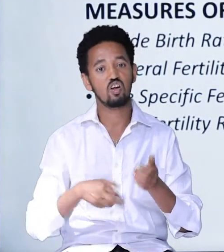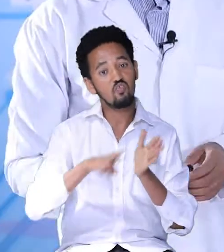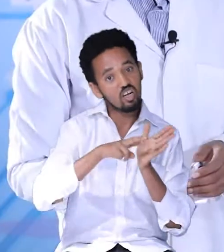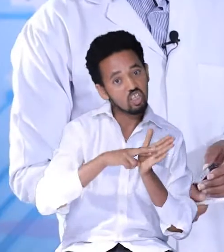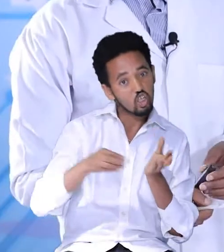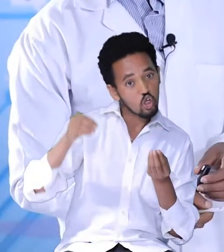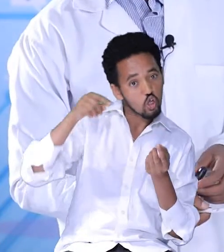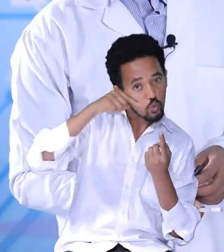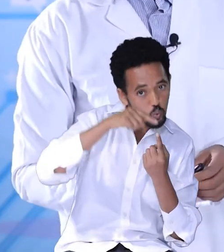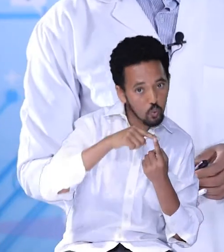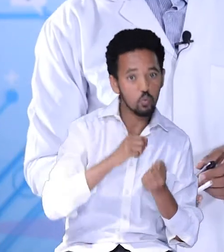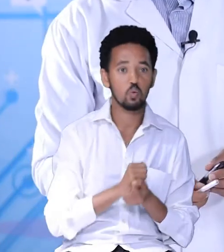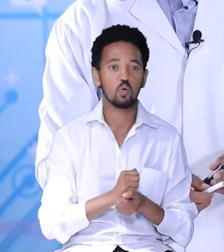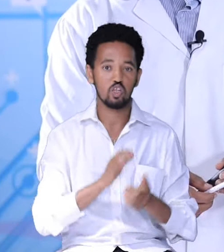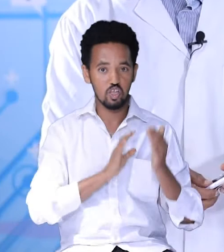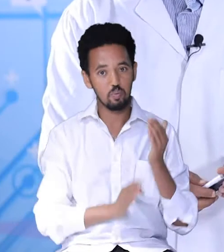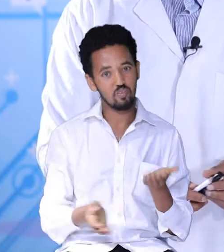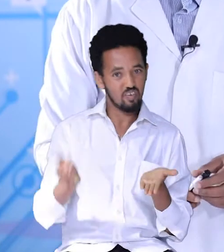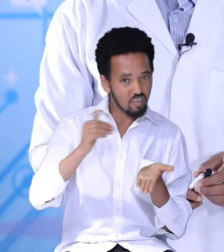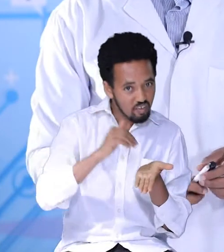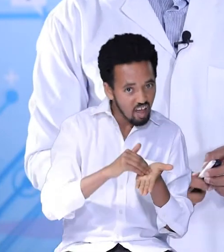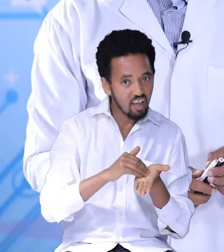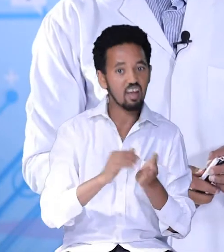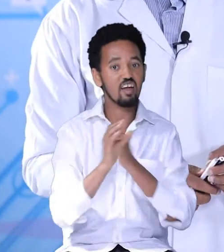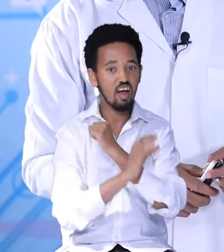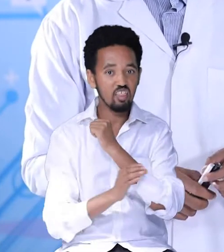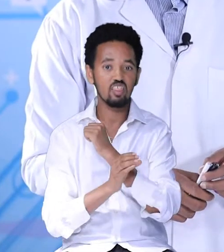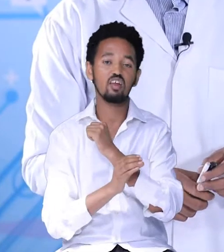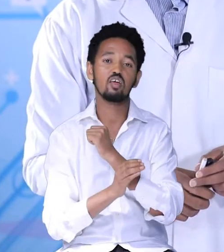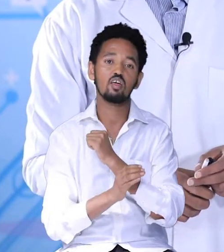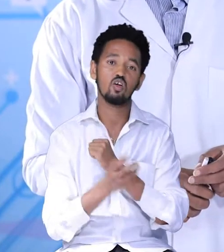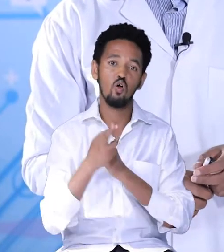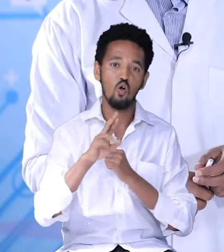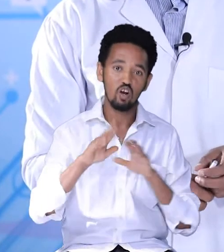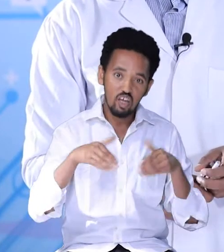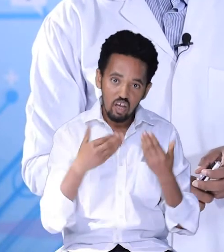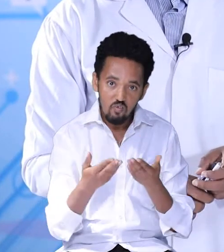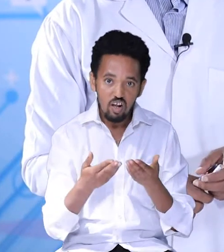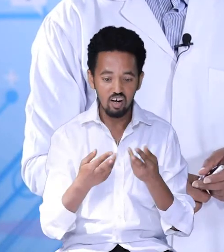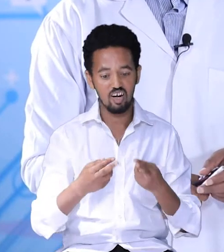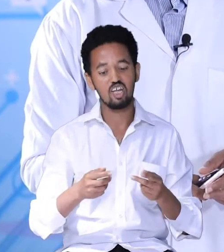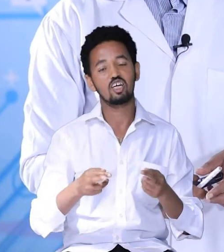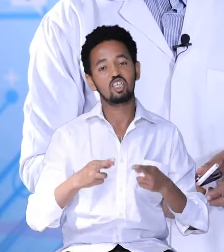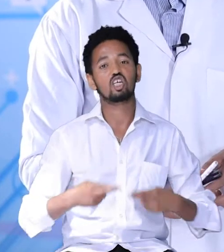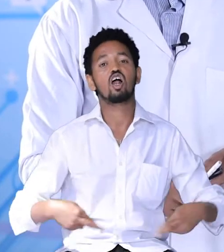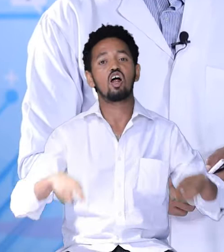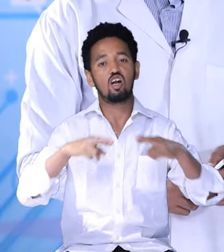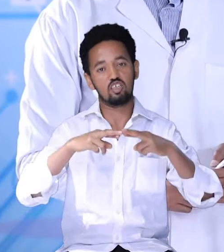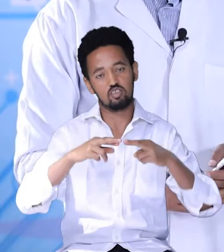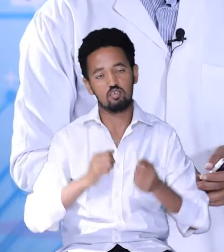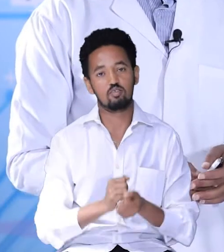the occurrence of births in a given country or in a given region.